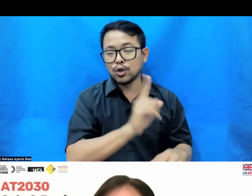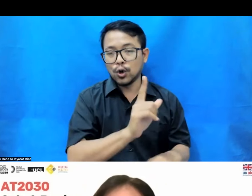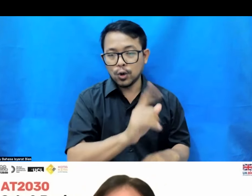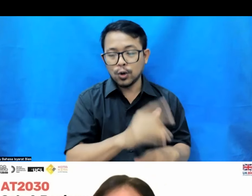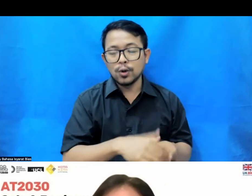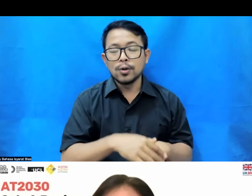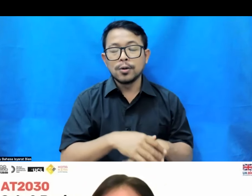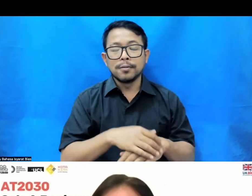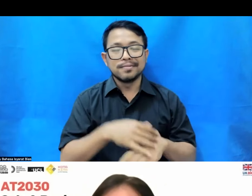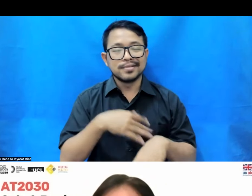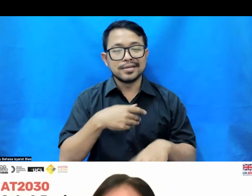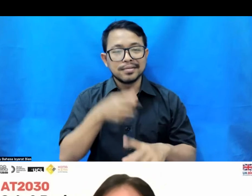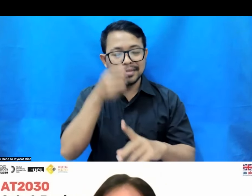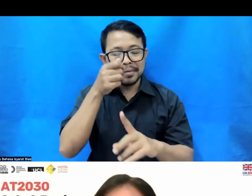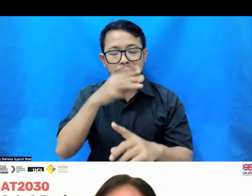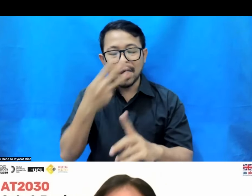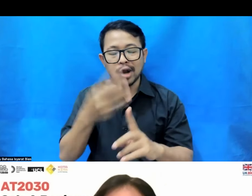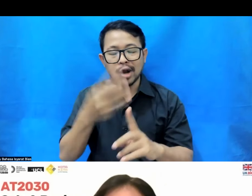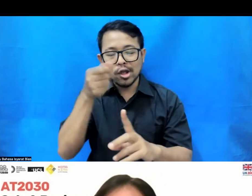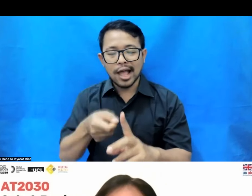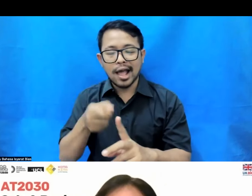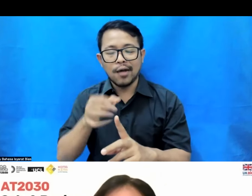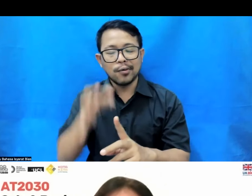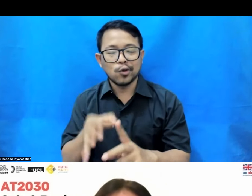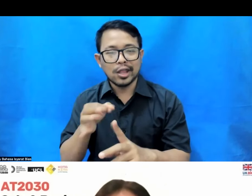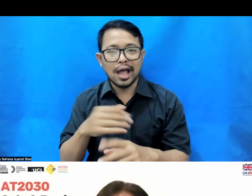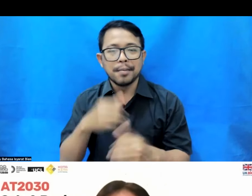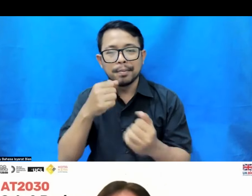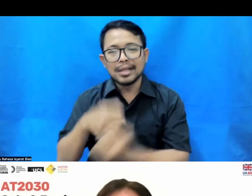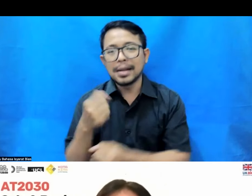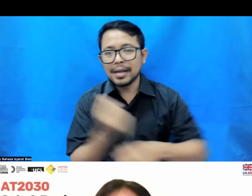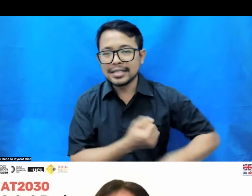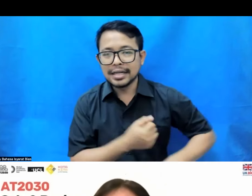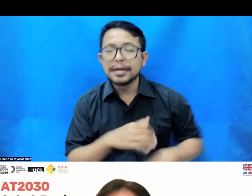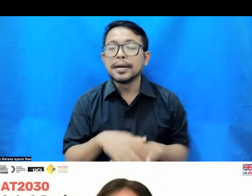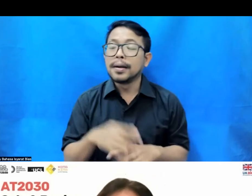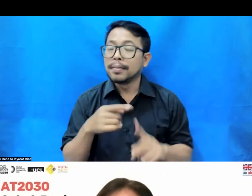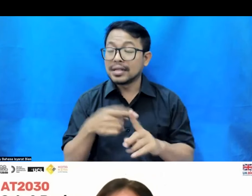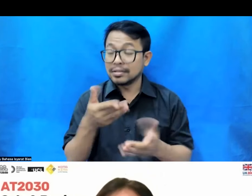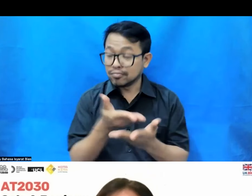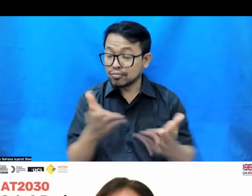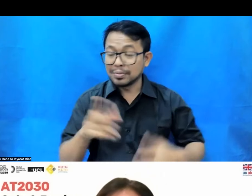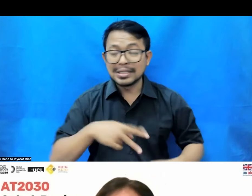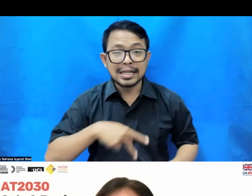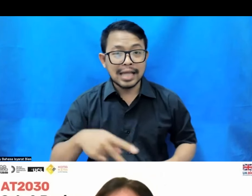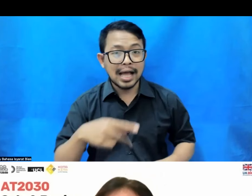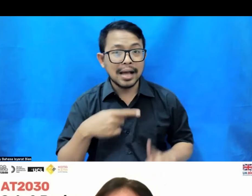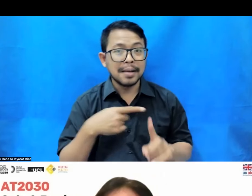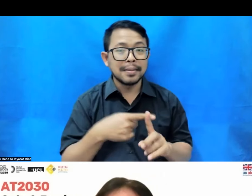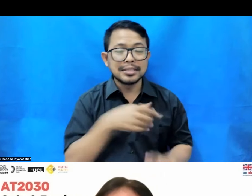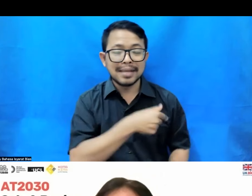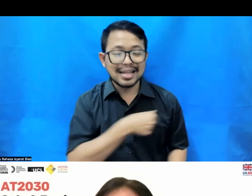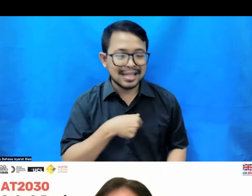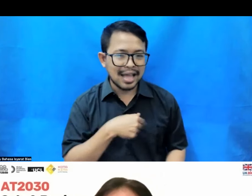Honorable Mayor of Surakarta and Mayor of Banjarmasin and all of the committees and